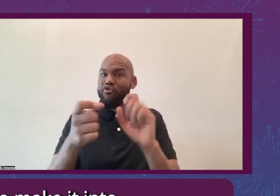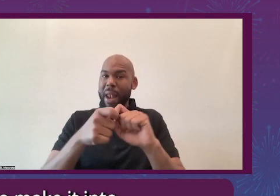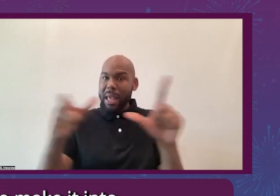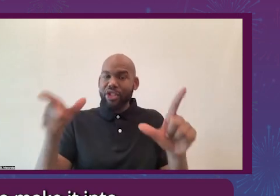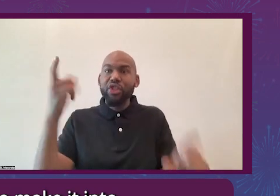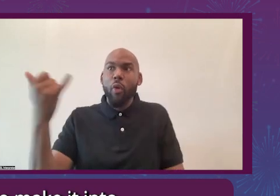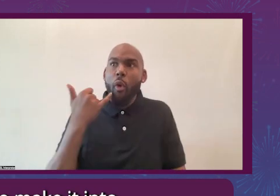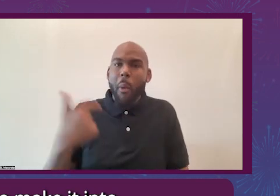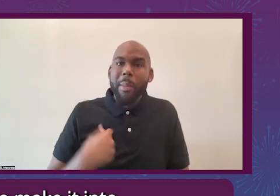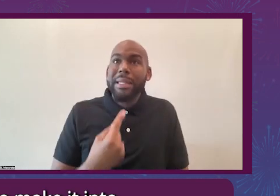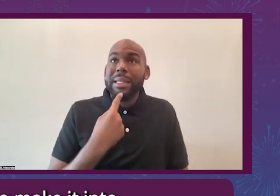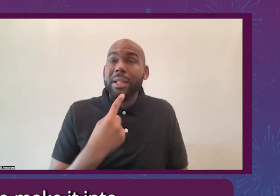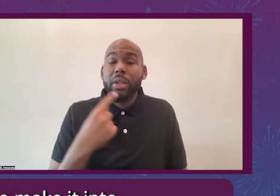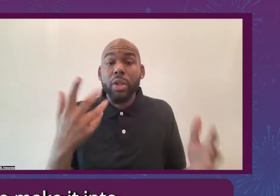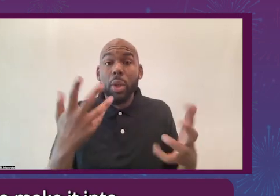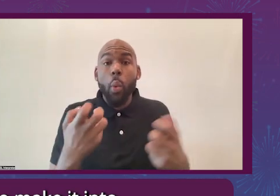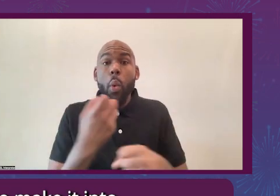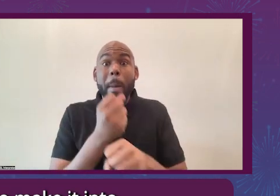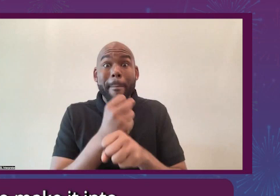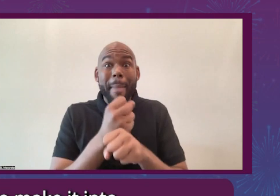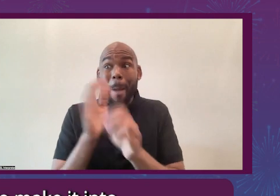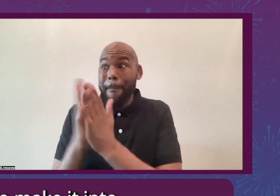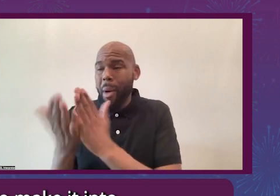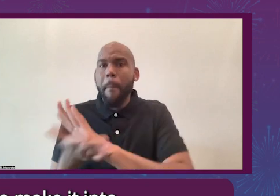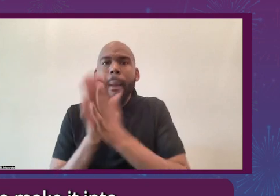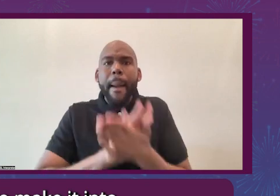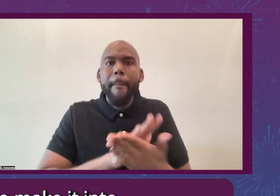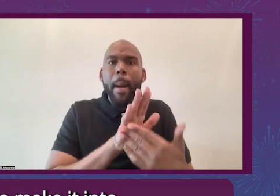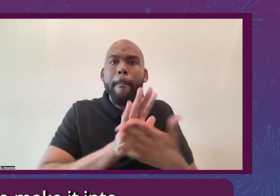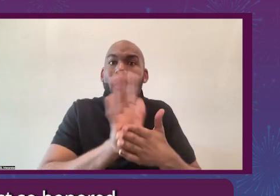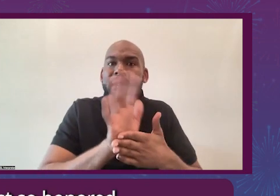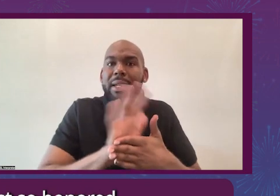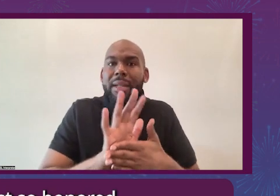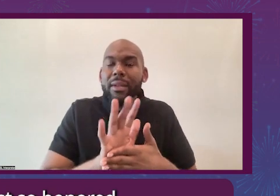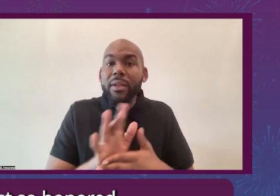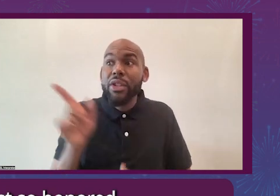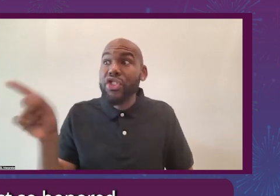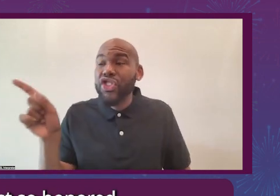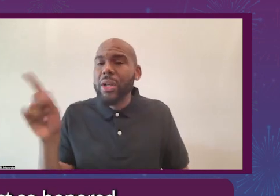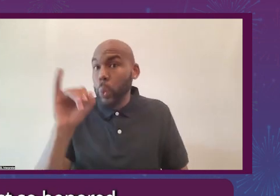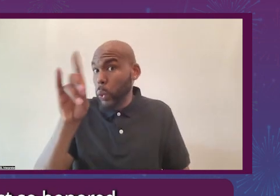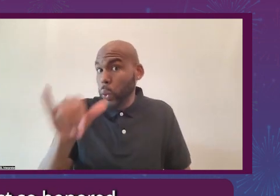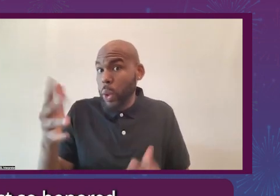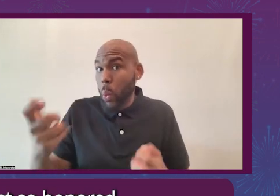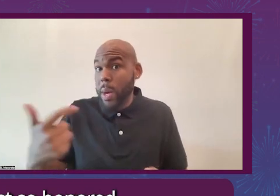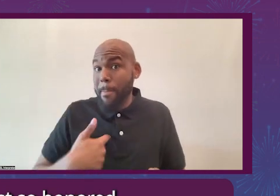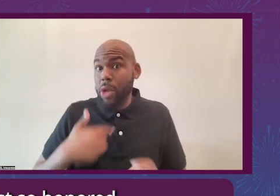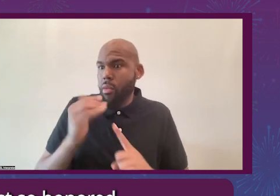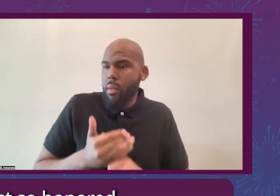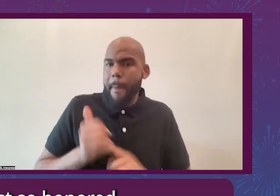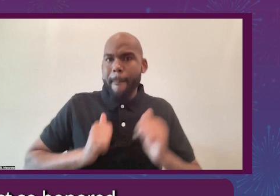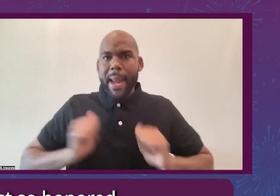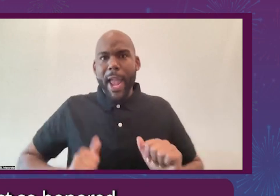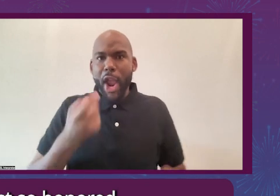they wanted to make it into a movie. And she wanted me to play her. And again, I was just